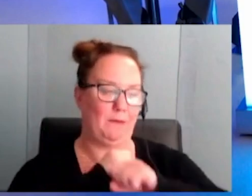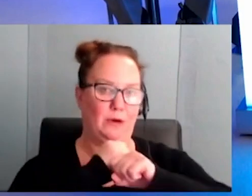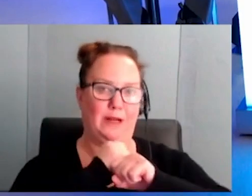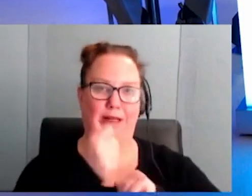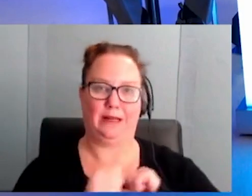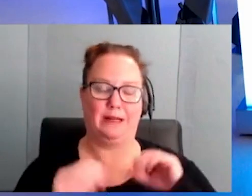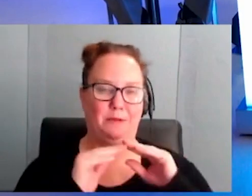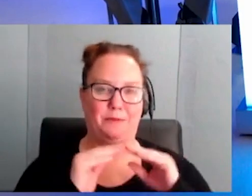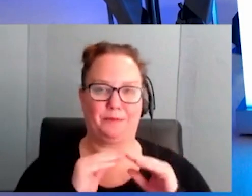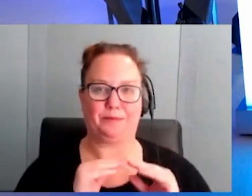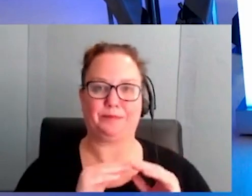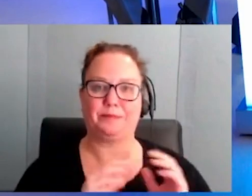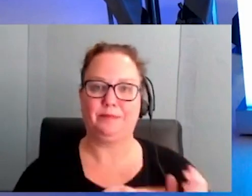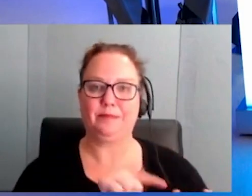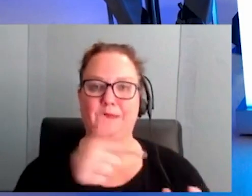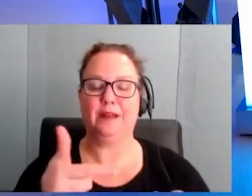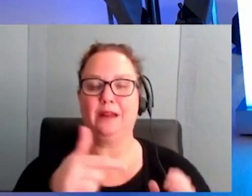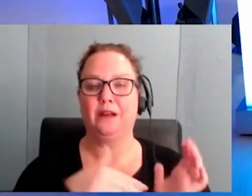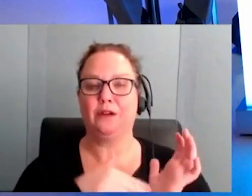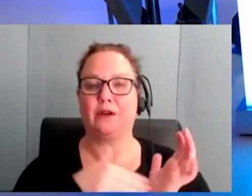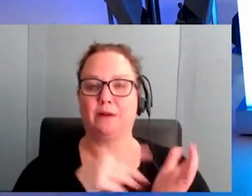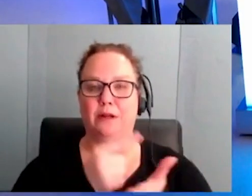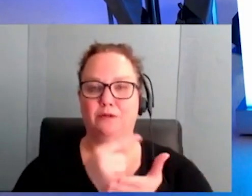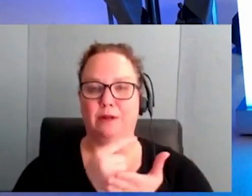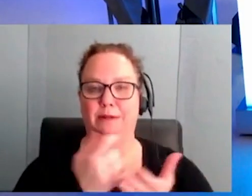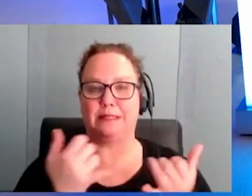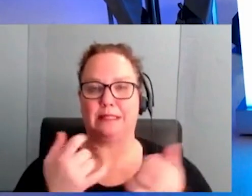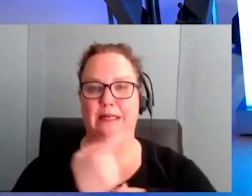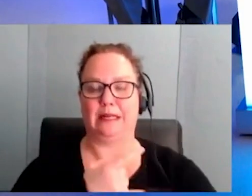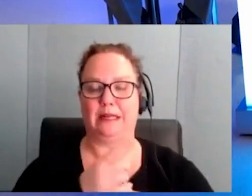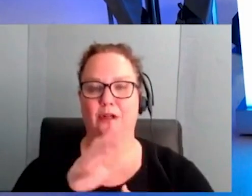Dr. Sethi, you've talked about treatments today. Give us your